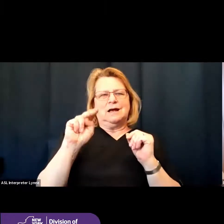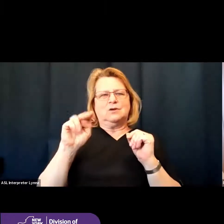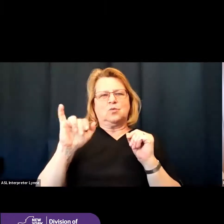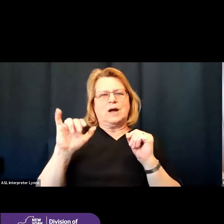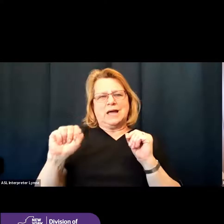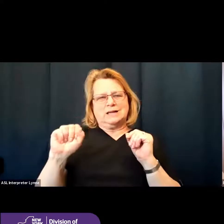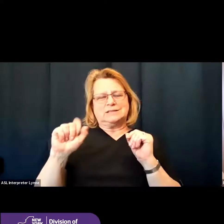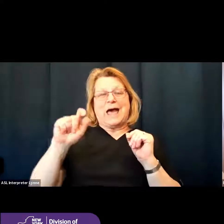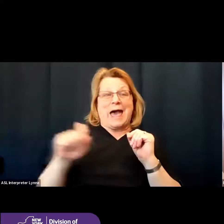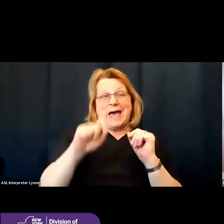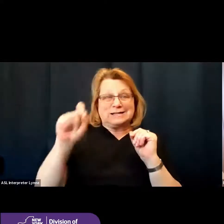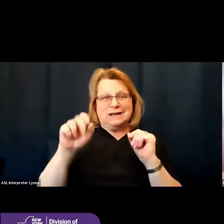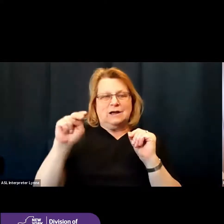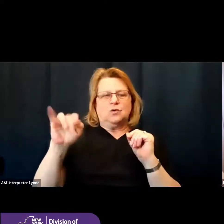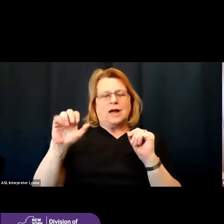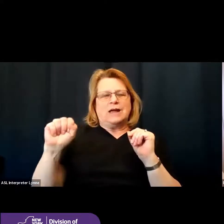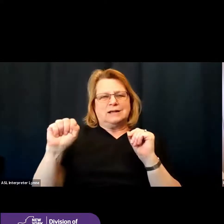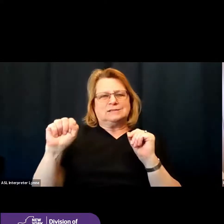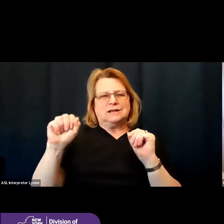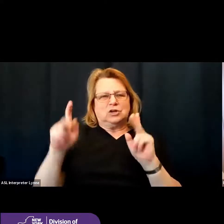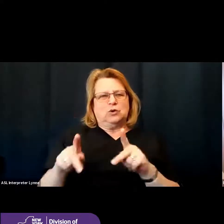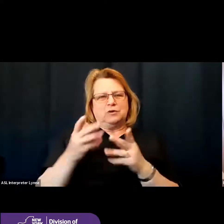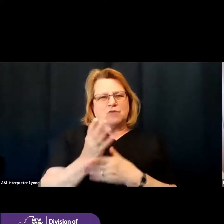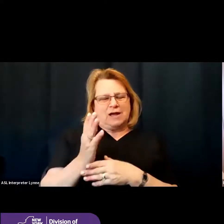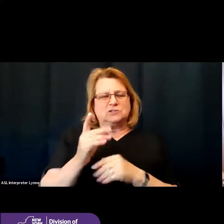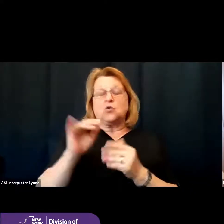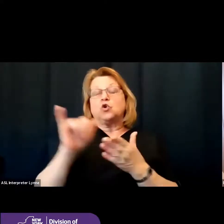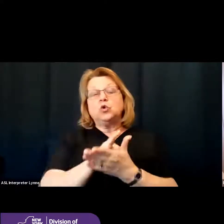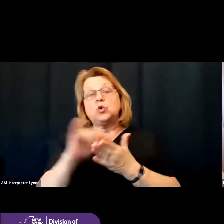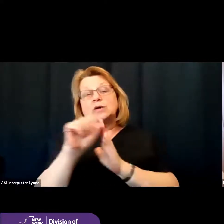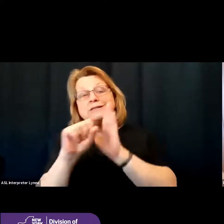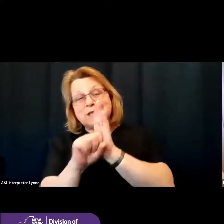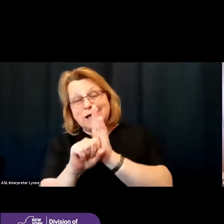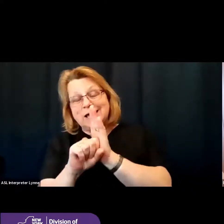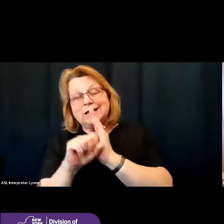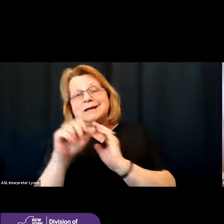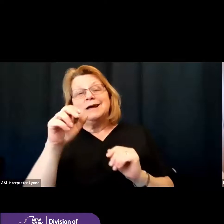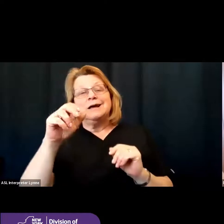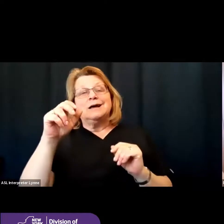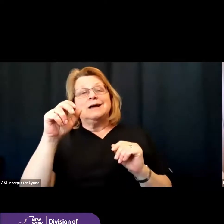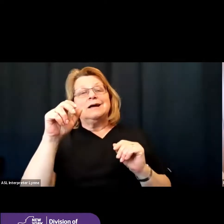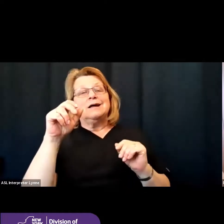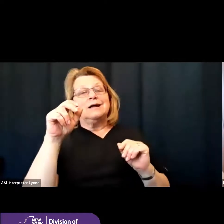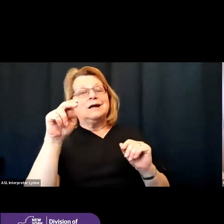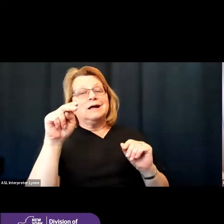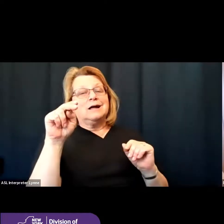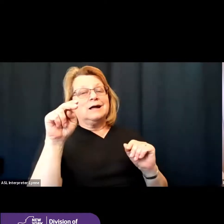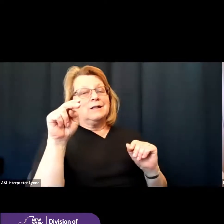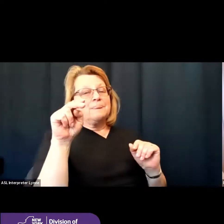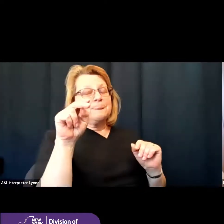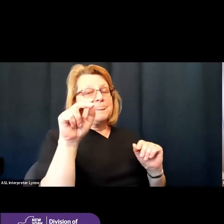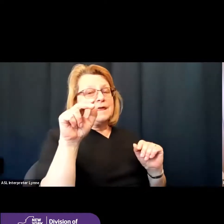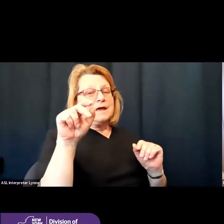symbol. Or you could just search for New York State NYS Human Rights. On Facebook, we've also launched a fair